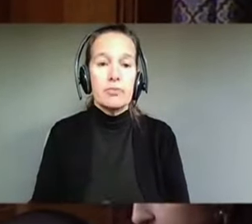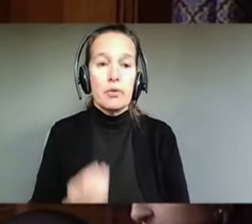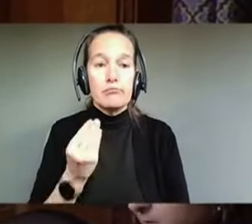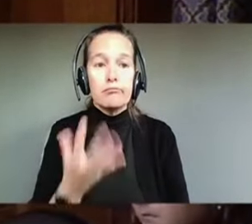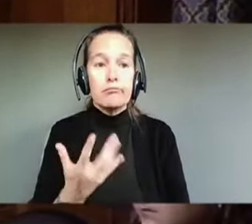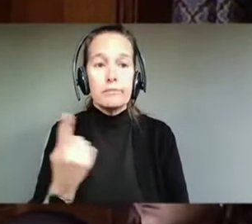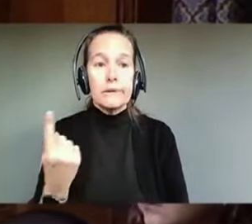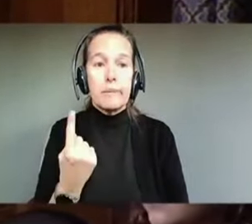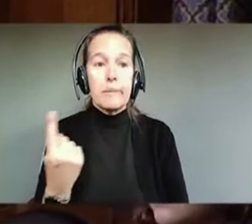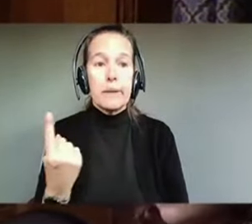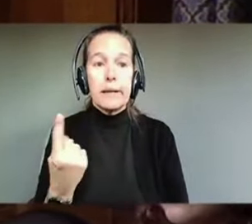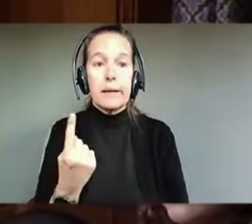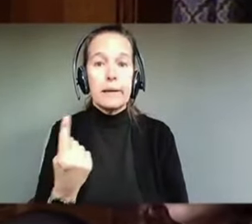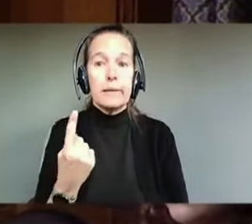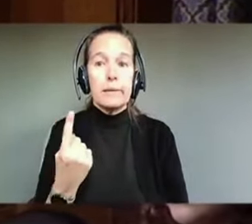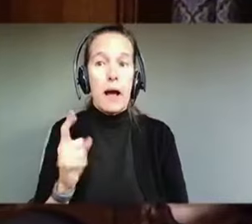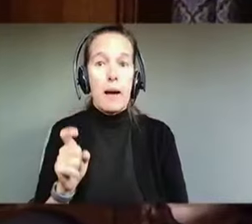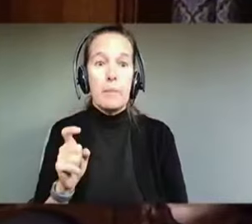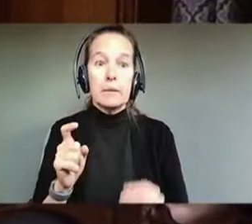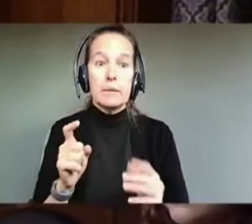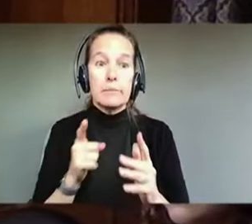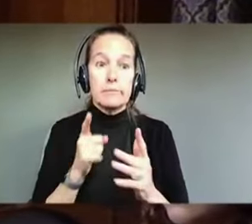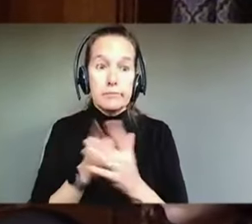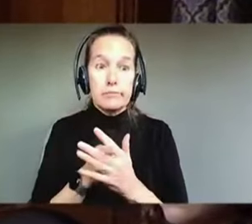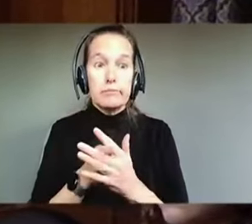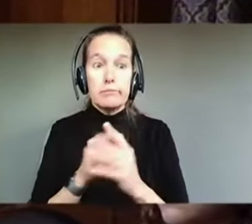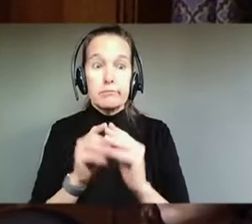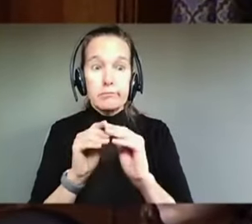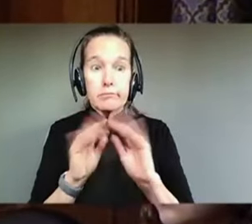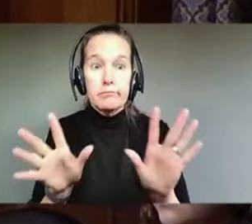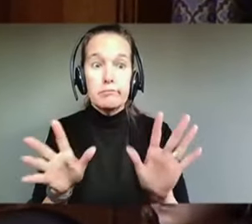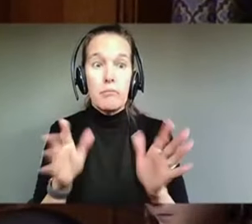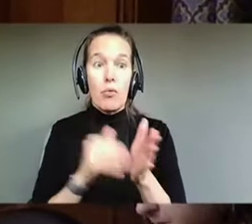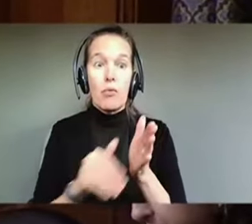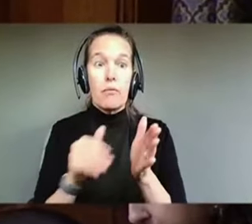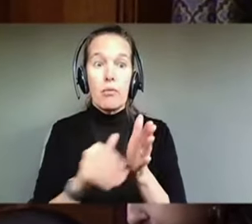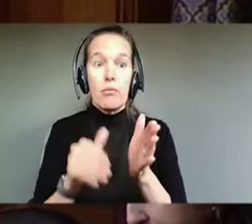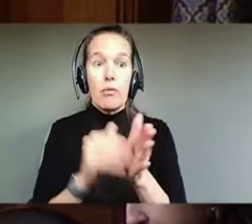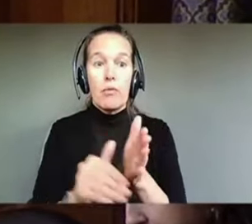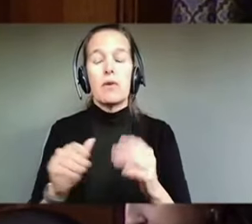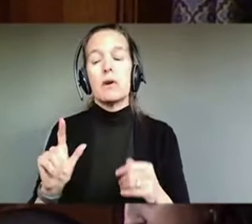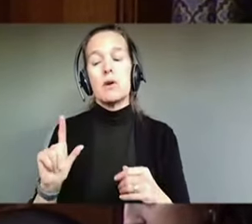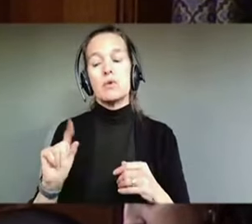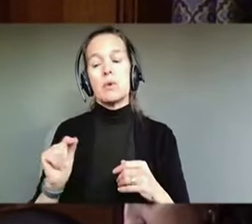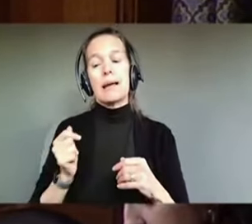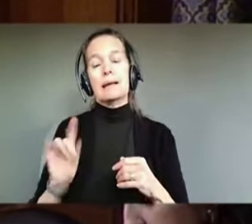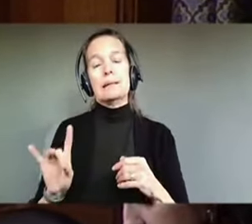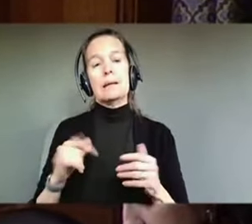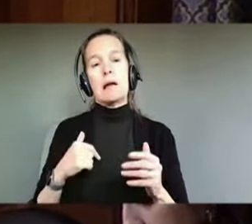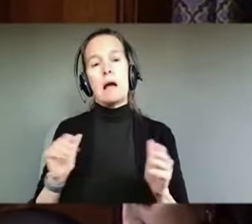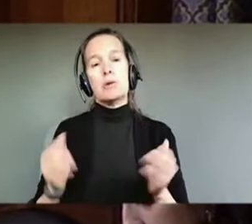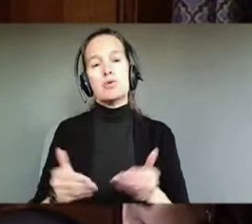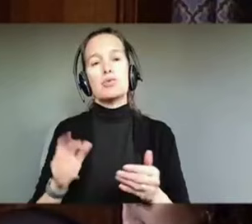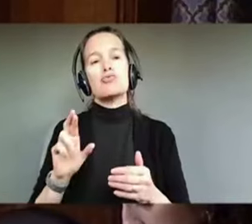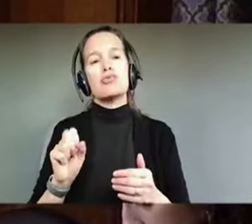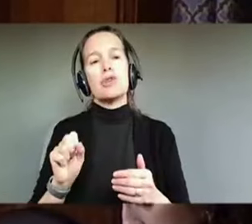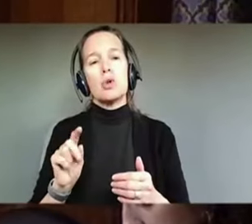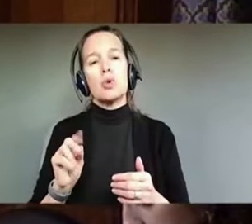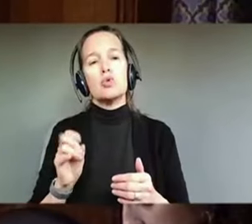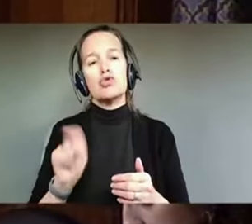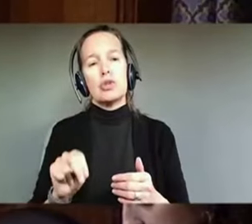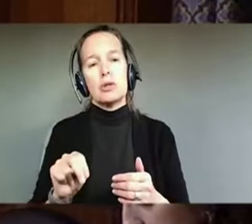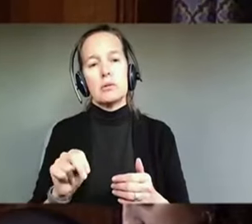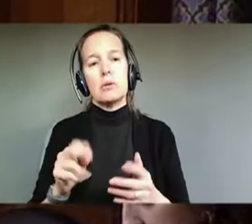to be made clear over and over again. In 2018, I introduced a resolution raising awareness of chronic